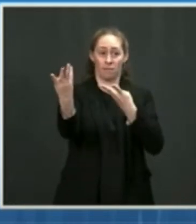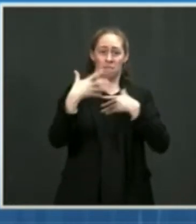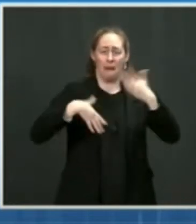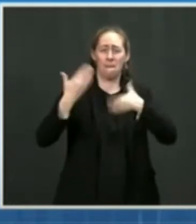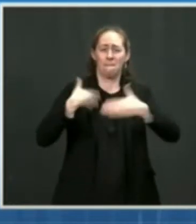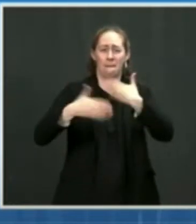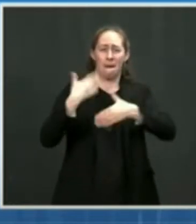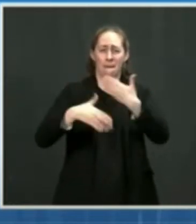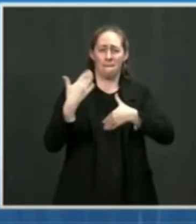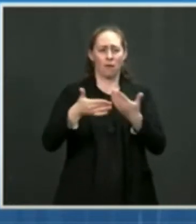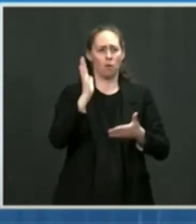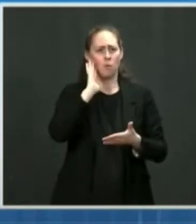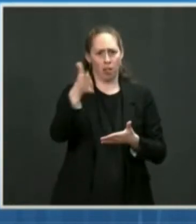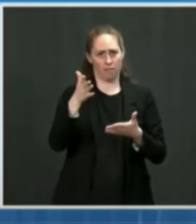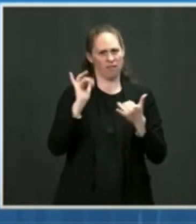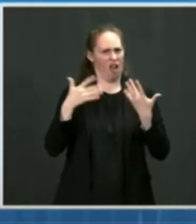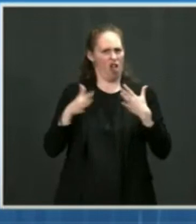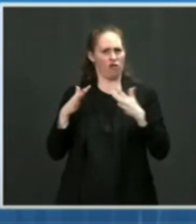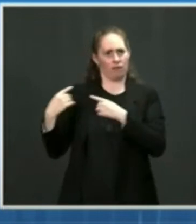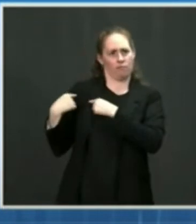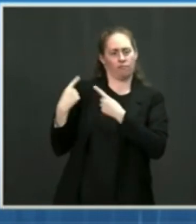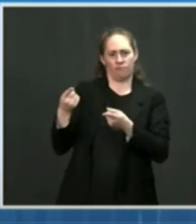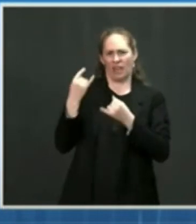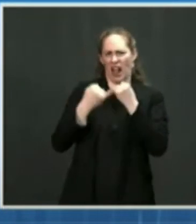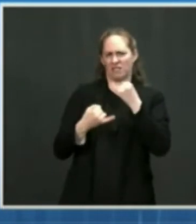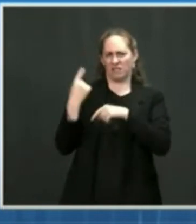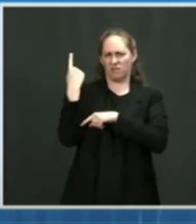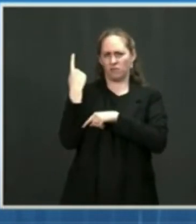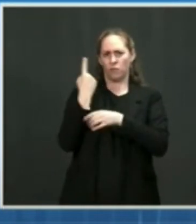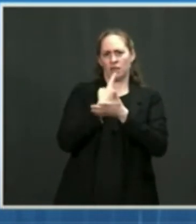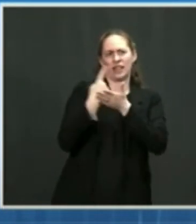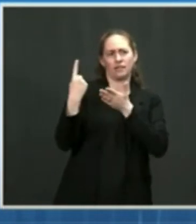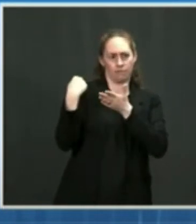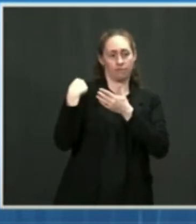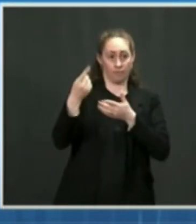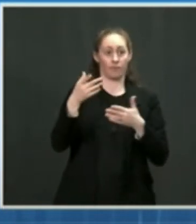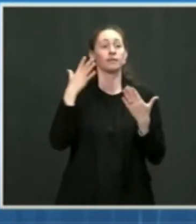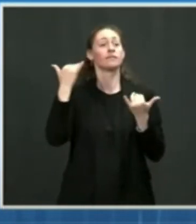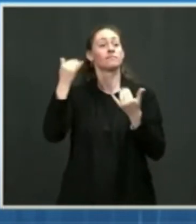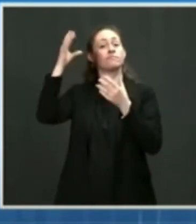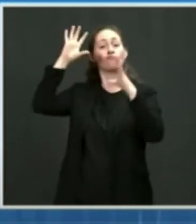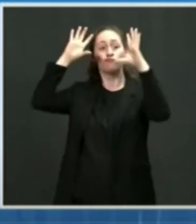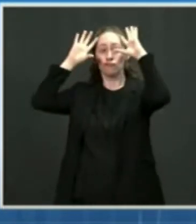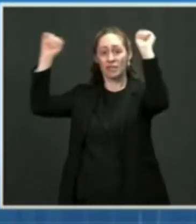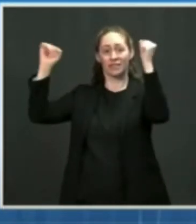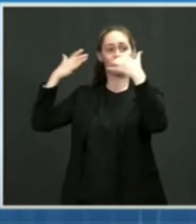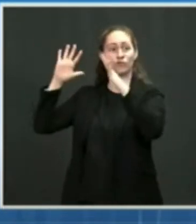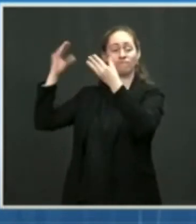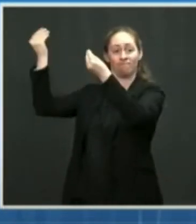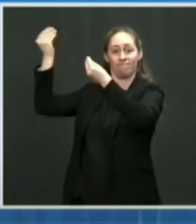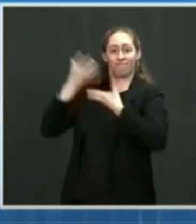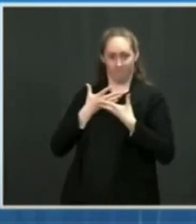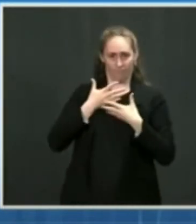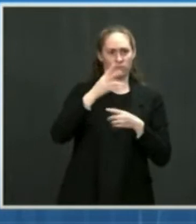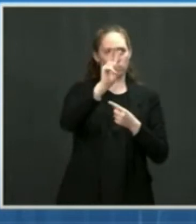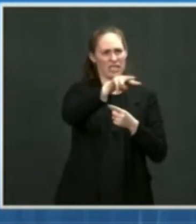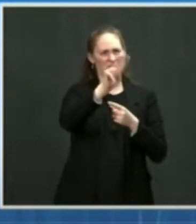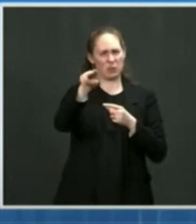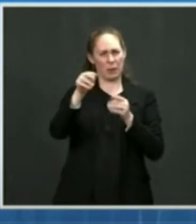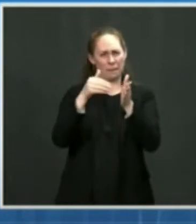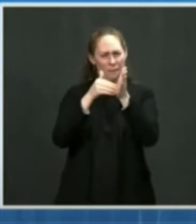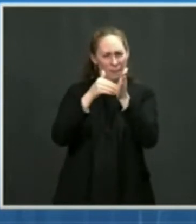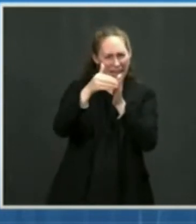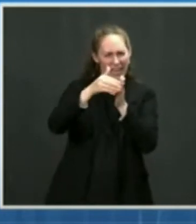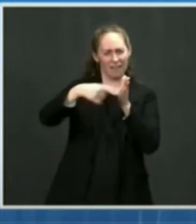alone, the U.S. has reported administering nearly 22 million shots. That's more